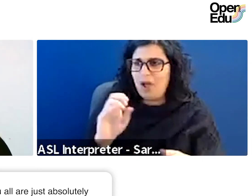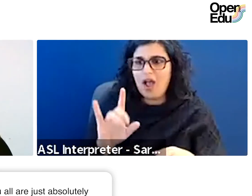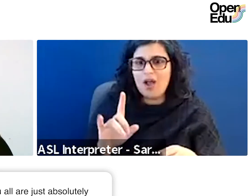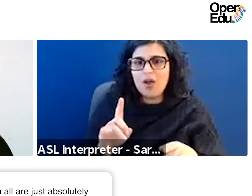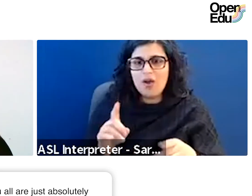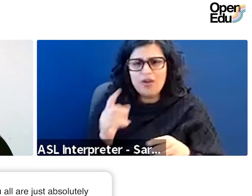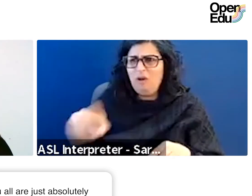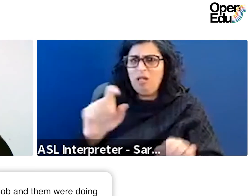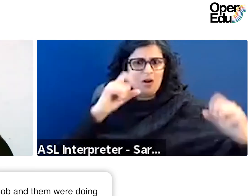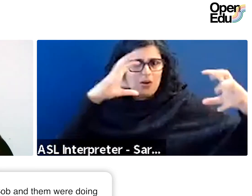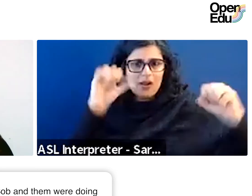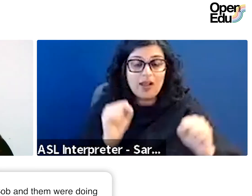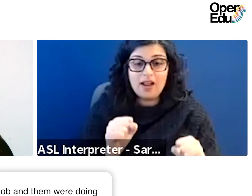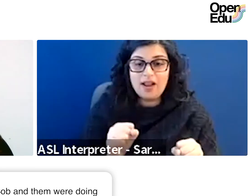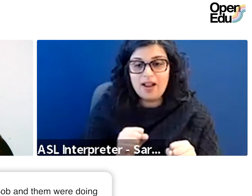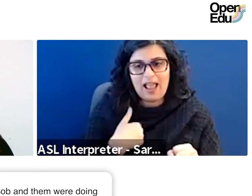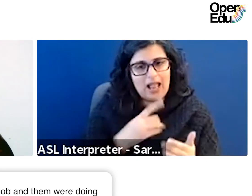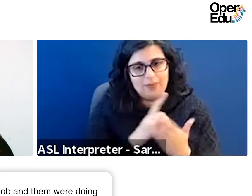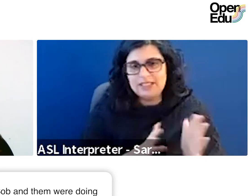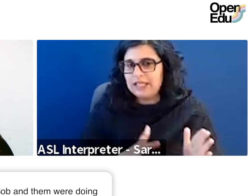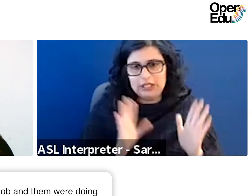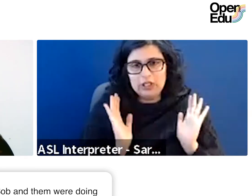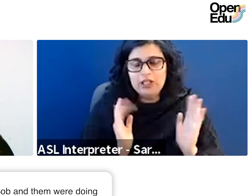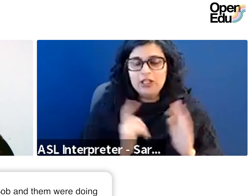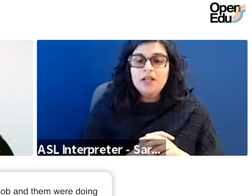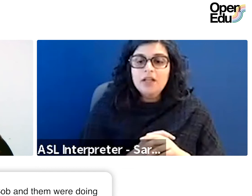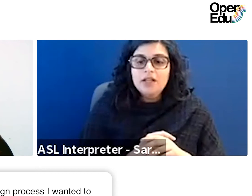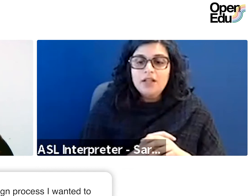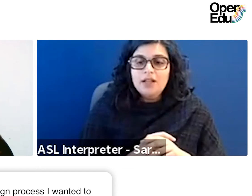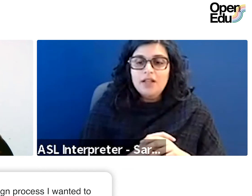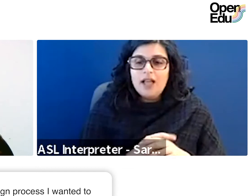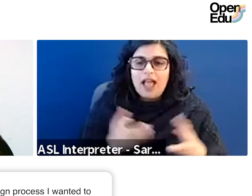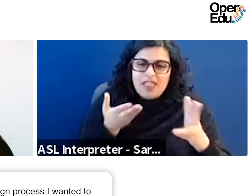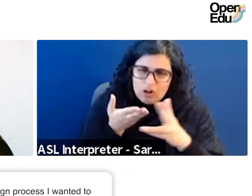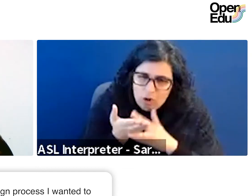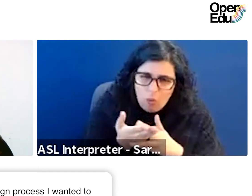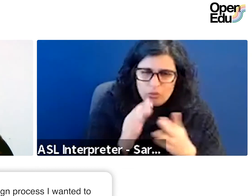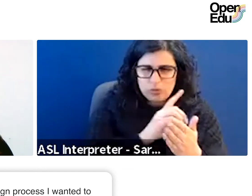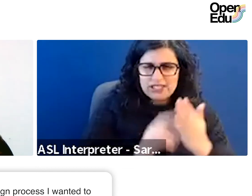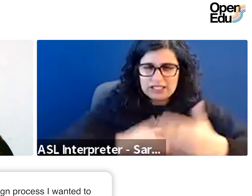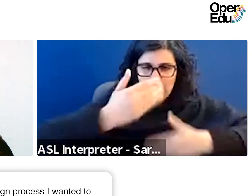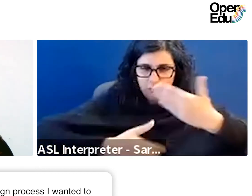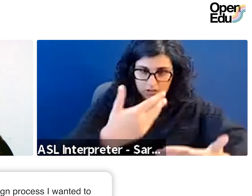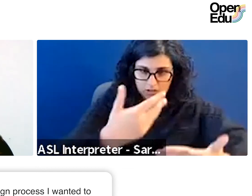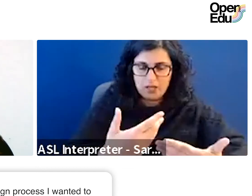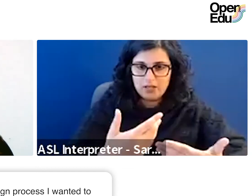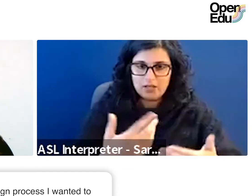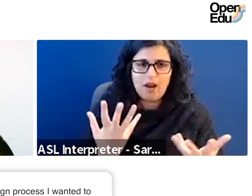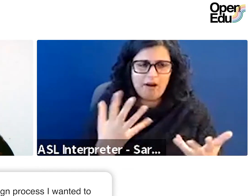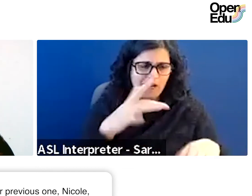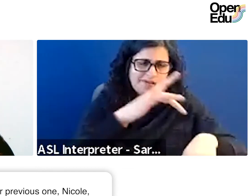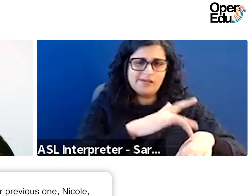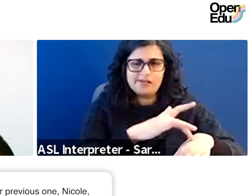But everything that Bob and them are doing, and then going through this design process, I wanted to touch on